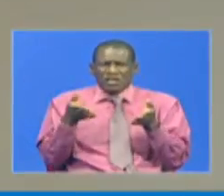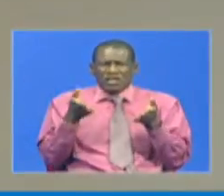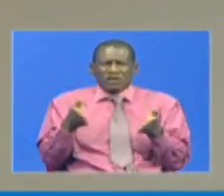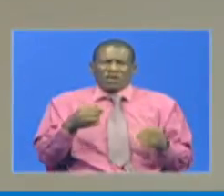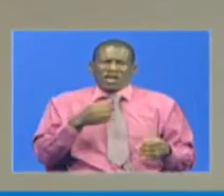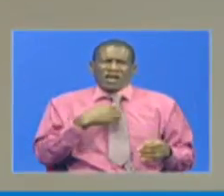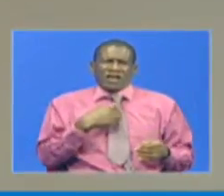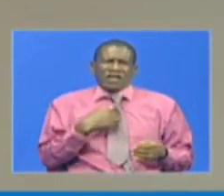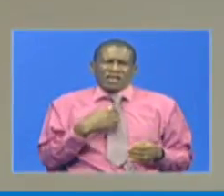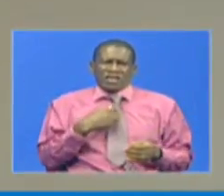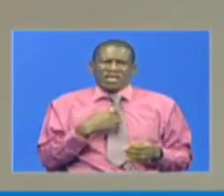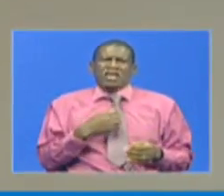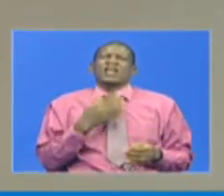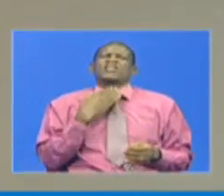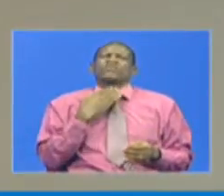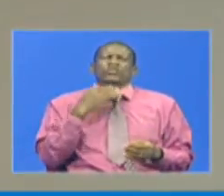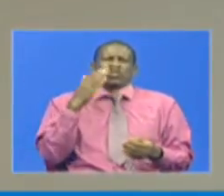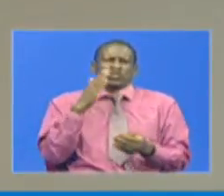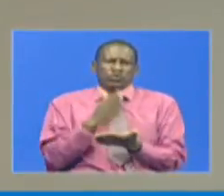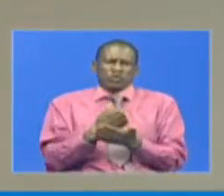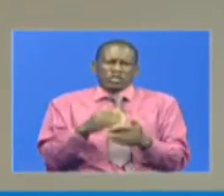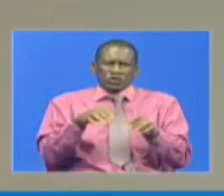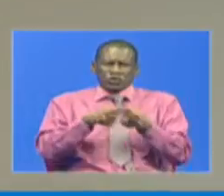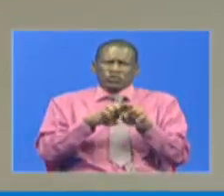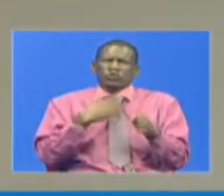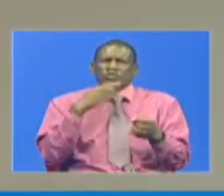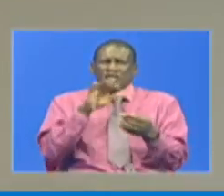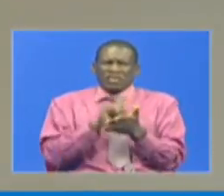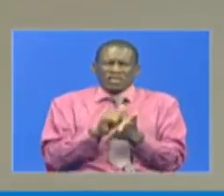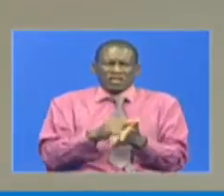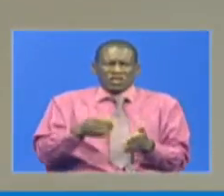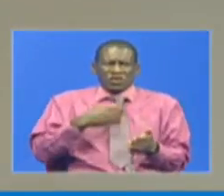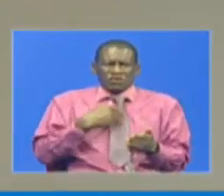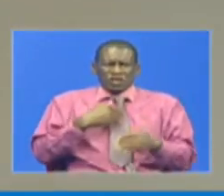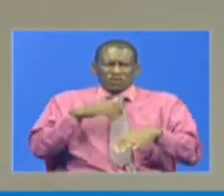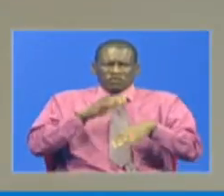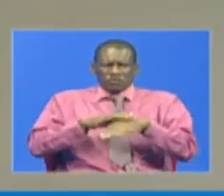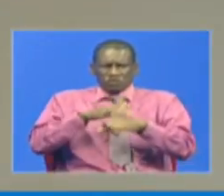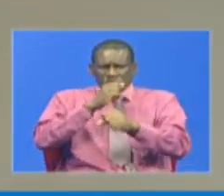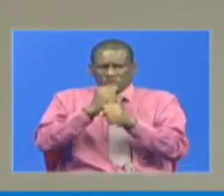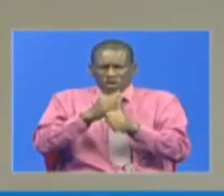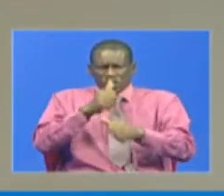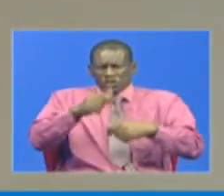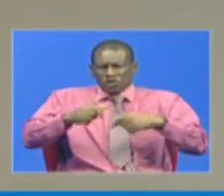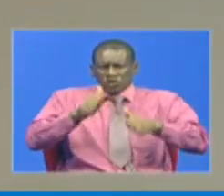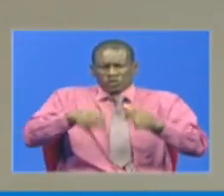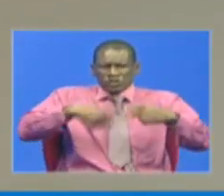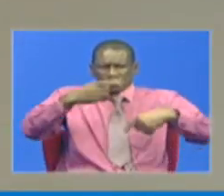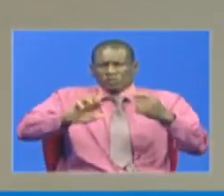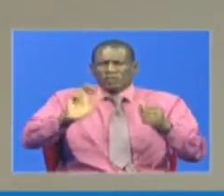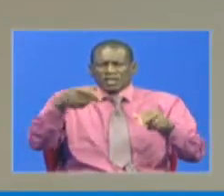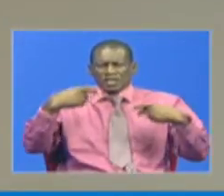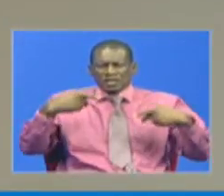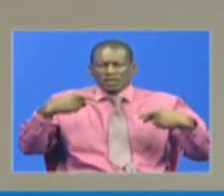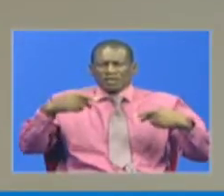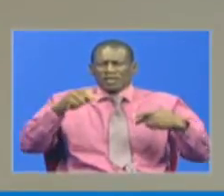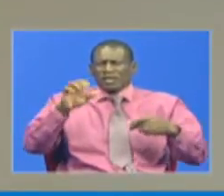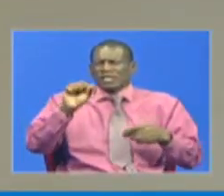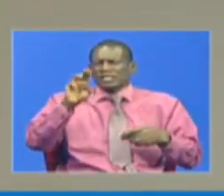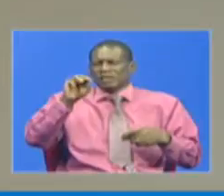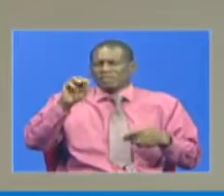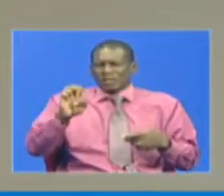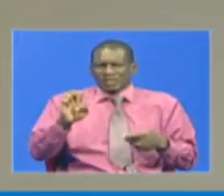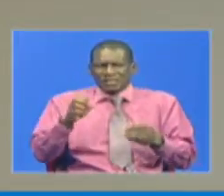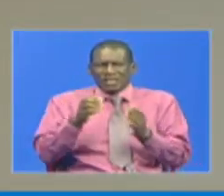I want to really also say that there is fantastic work that is being done by Kenyan SMEs. And I know that